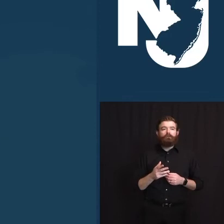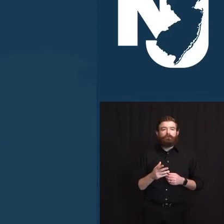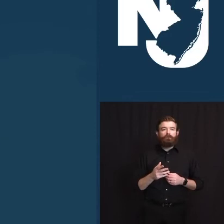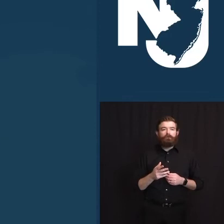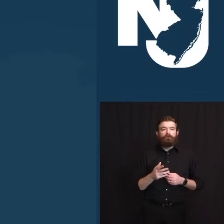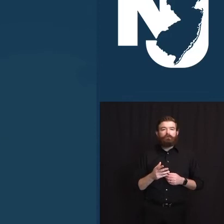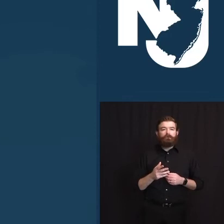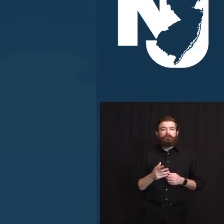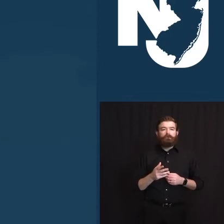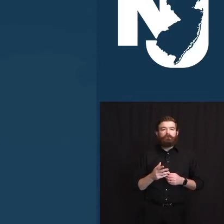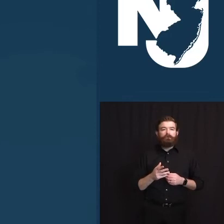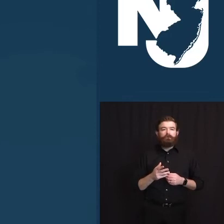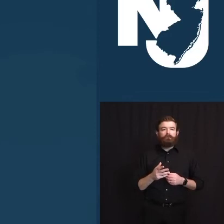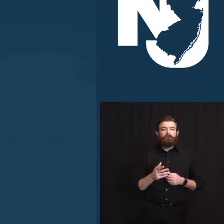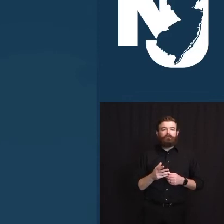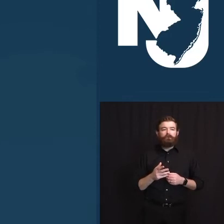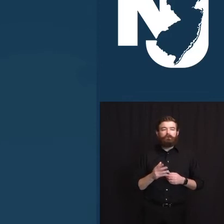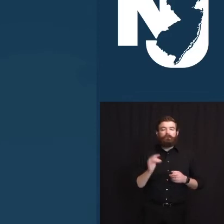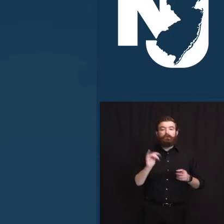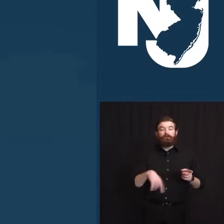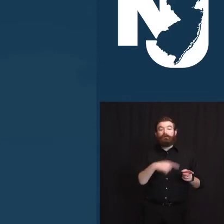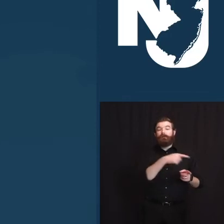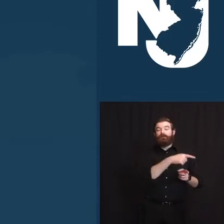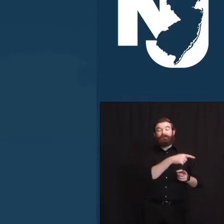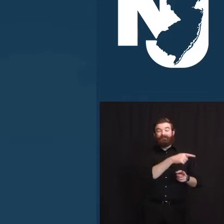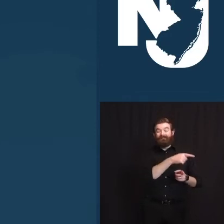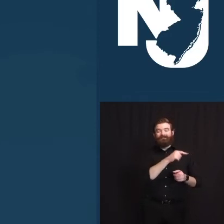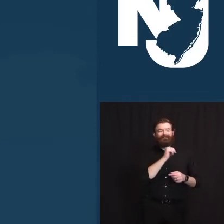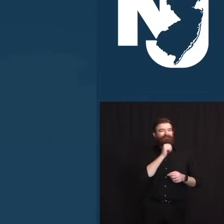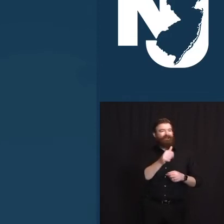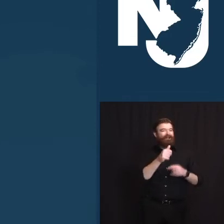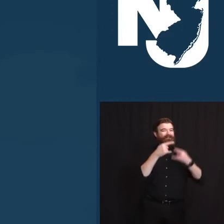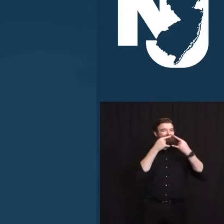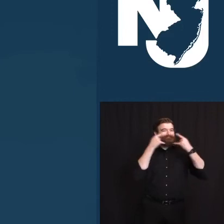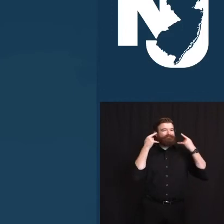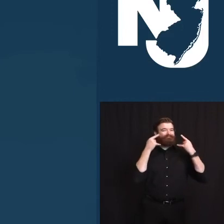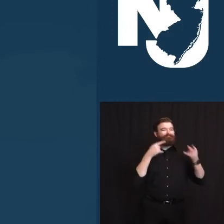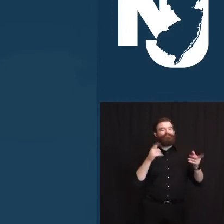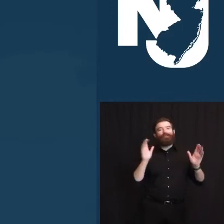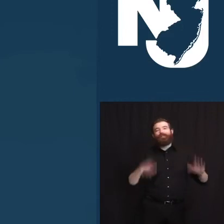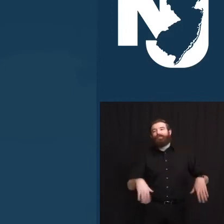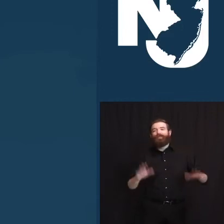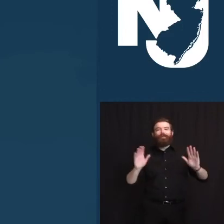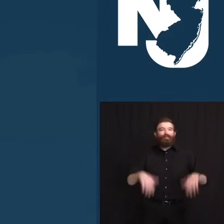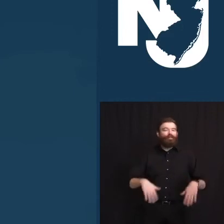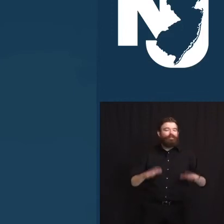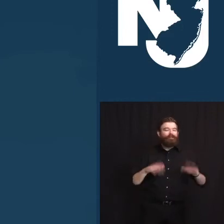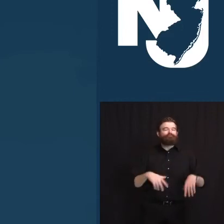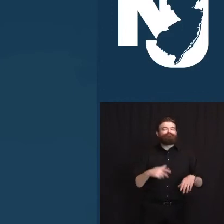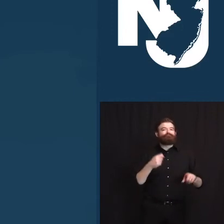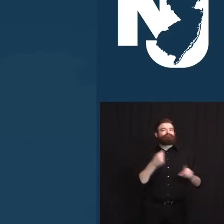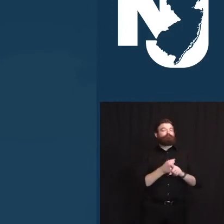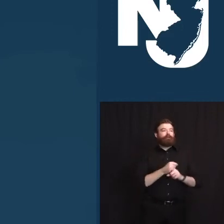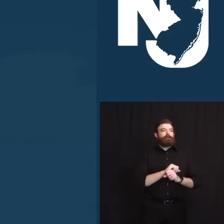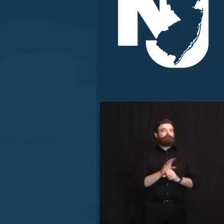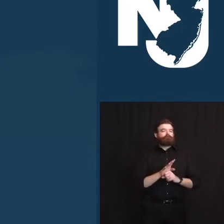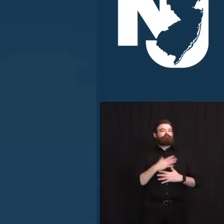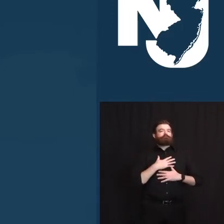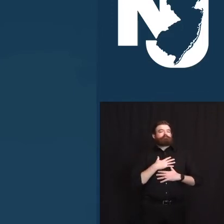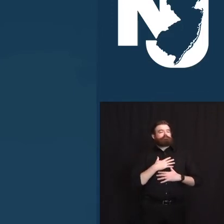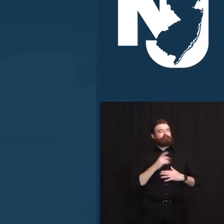And finally, for this week, we honor Thomas Lynch Sr., a longtime resident of Union Township and Spring Lake